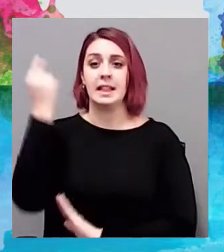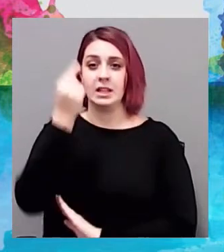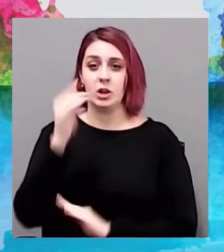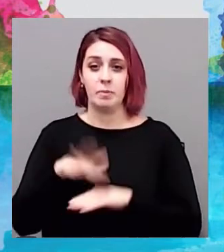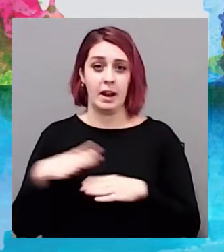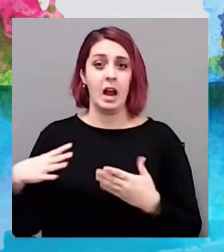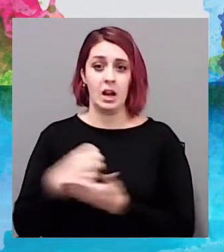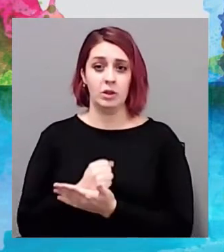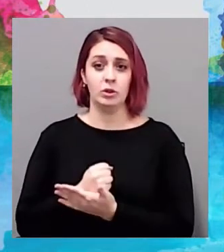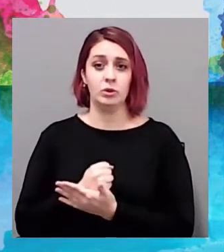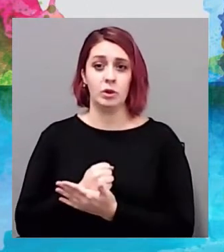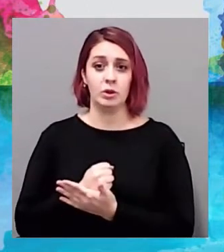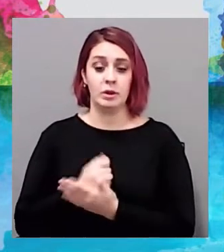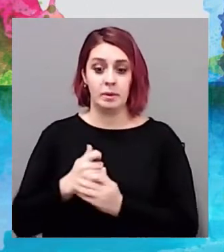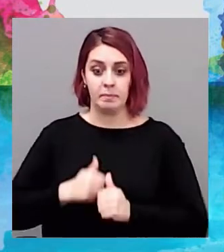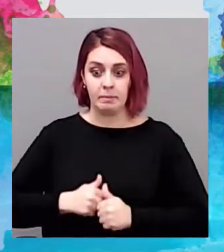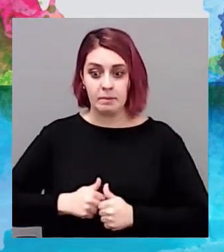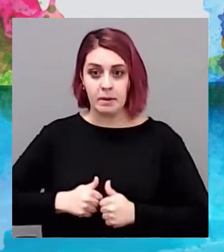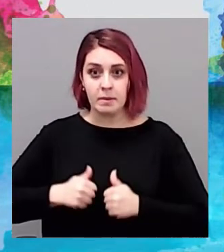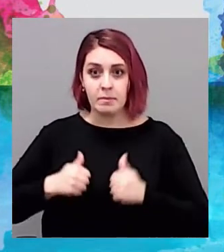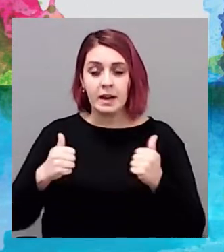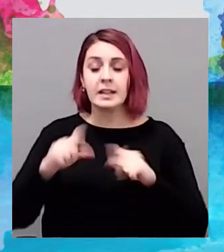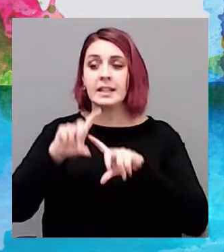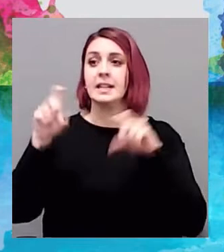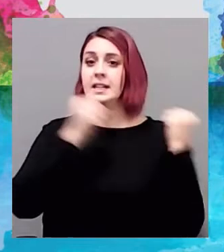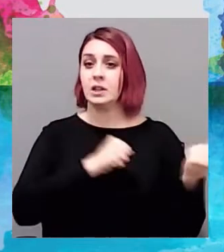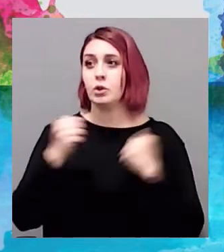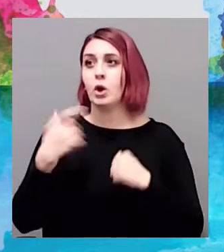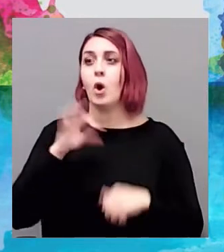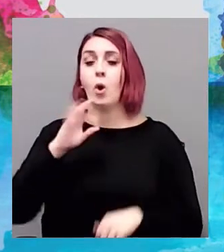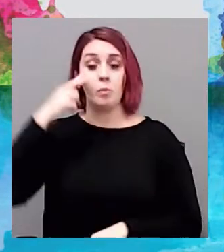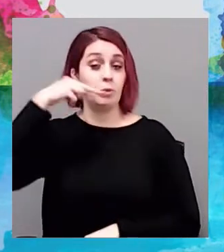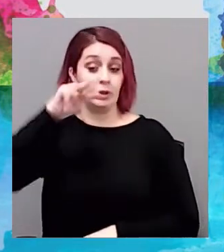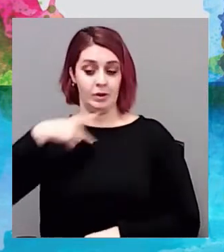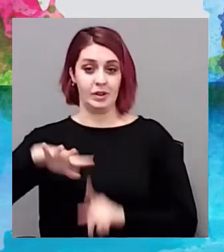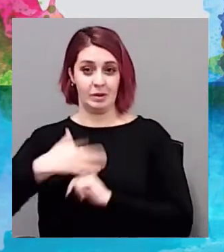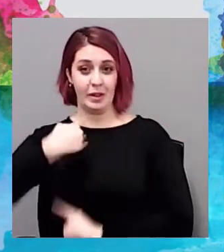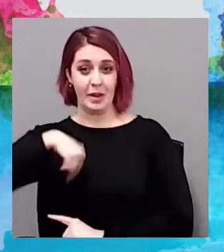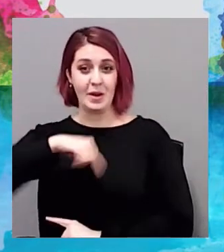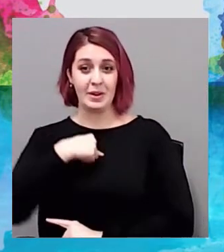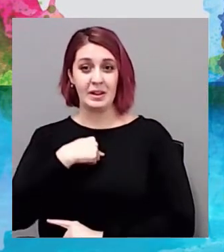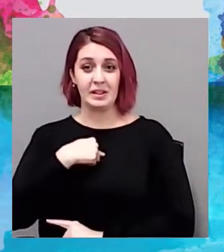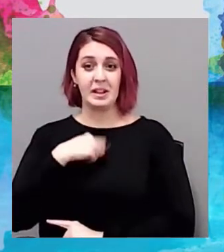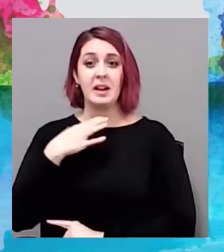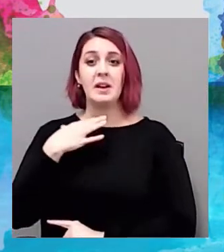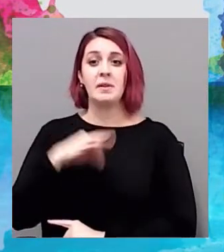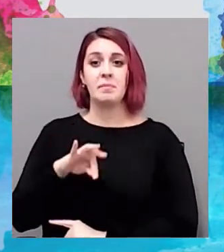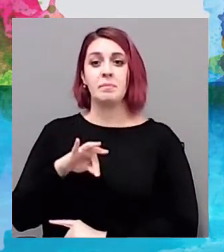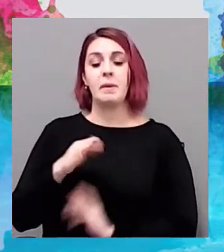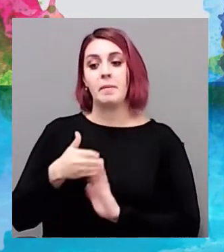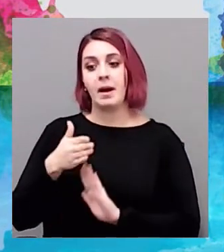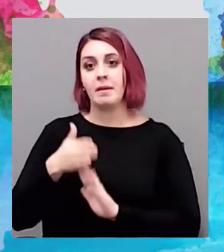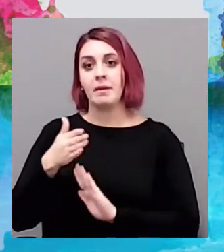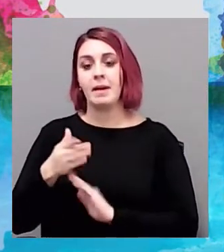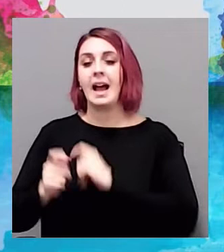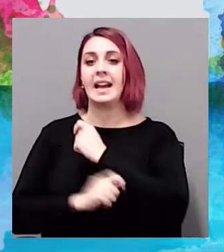The design for all in different institutions and museums, for example,